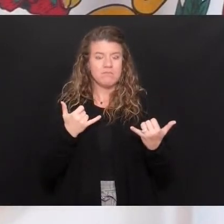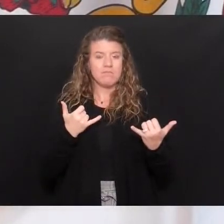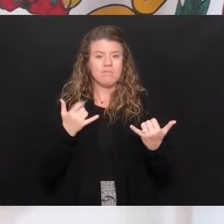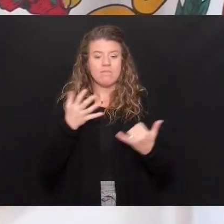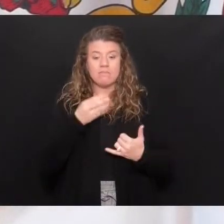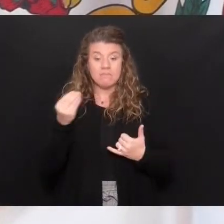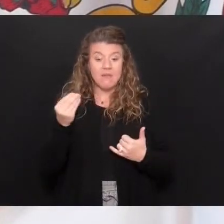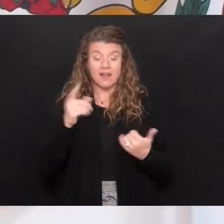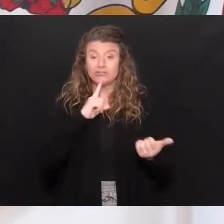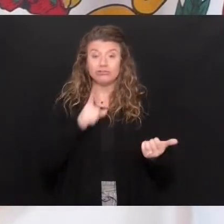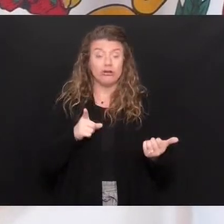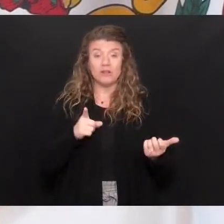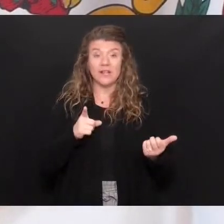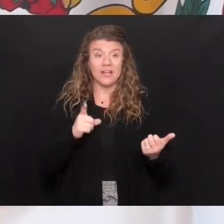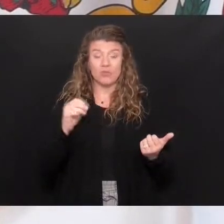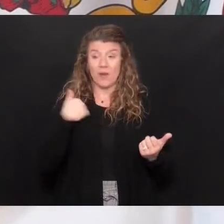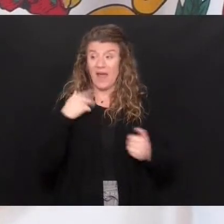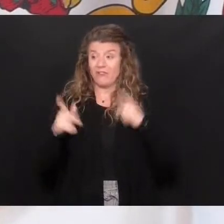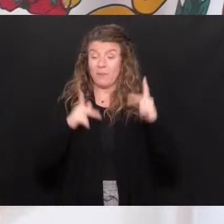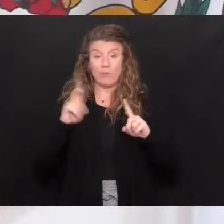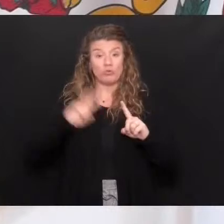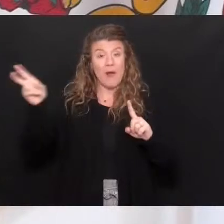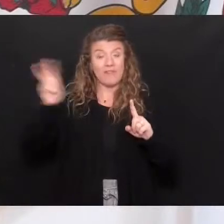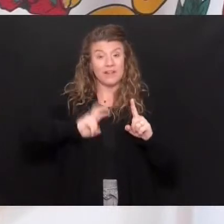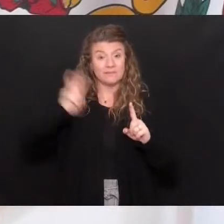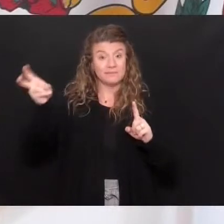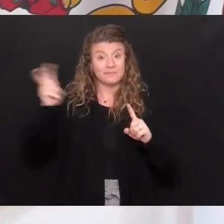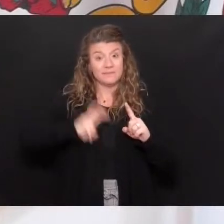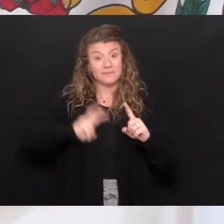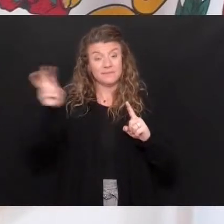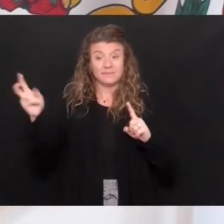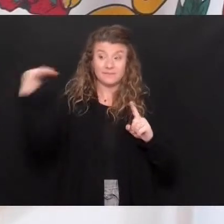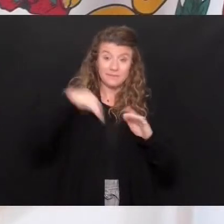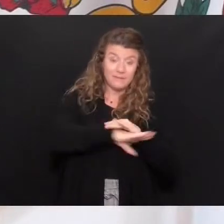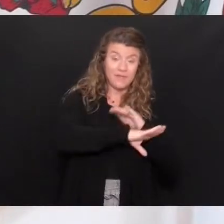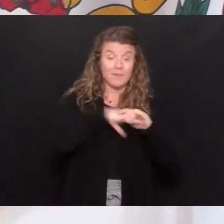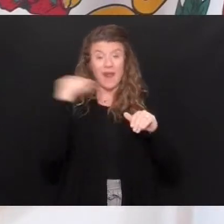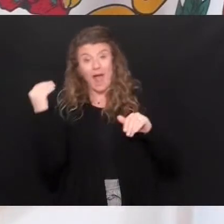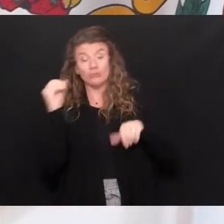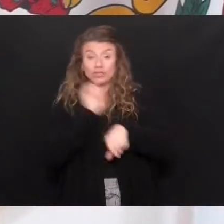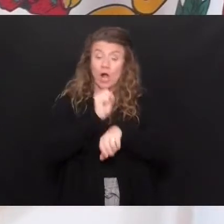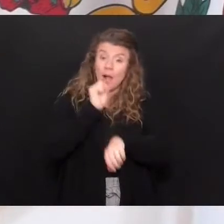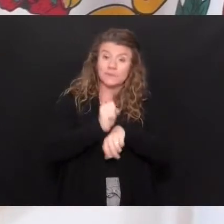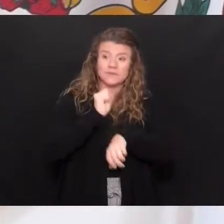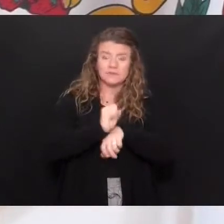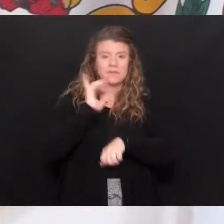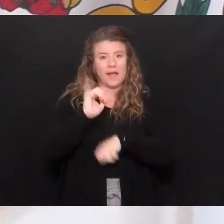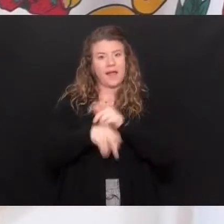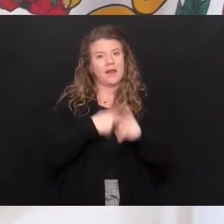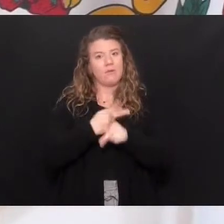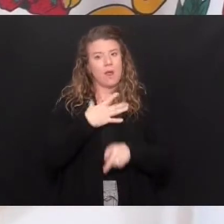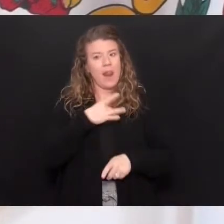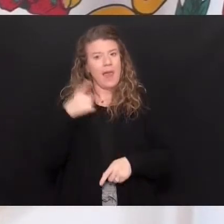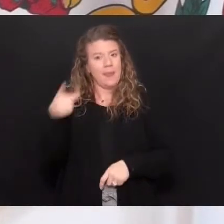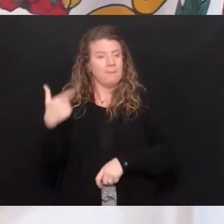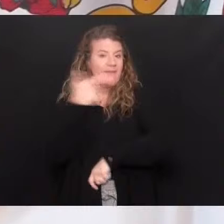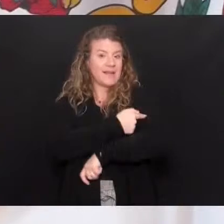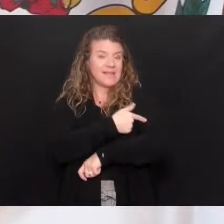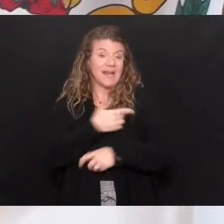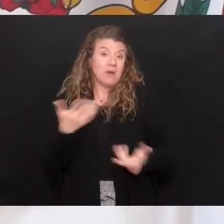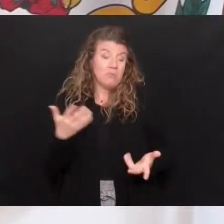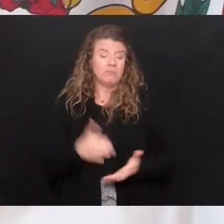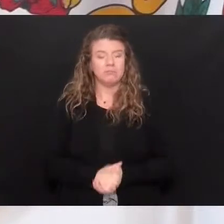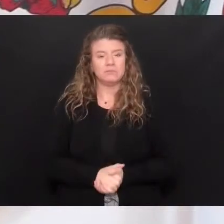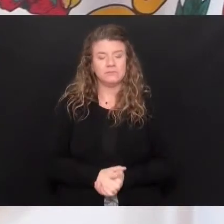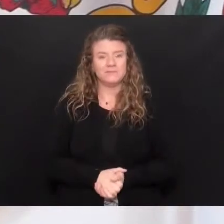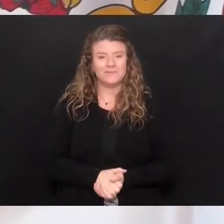and surely as we have people traveling back and forth and coming in and out of jobs and stuff like that, we'd like them to be vaccinated. But General, if you